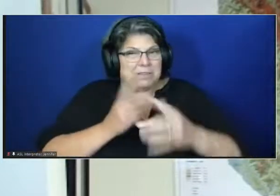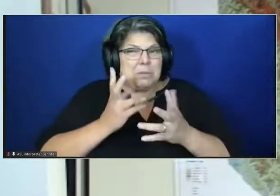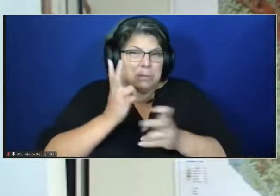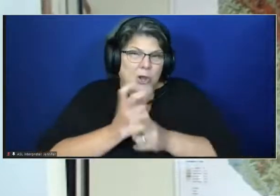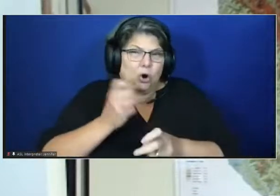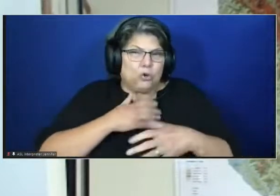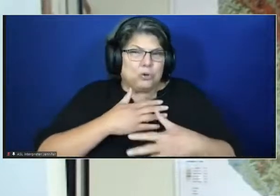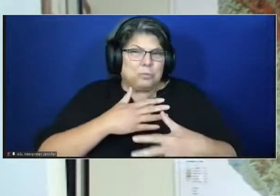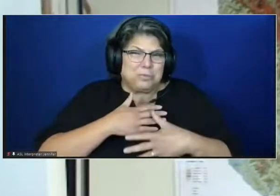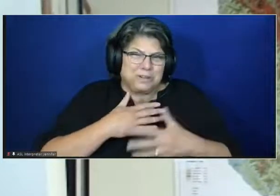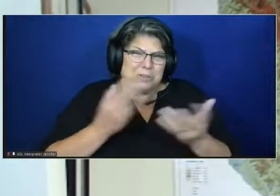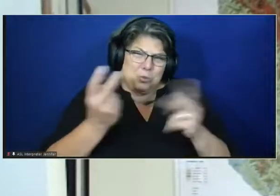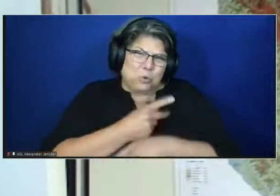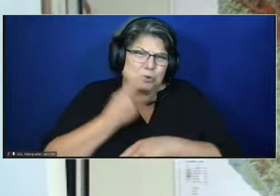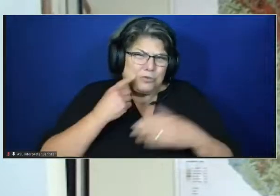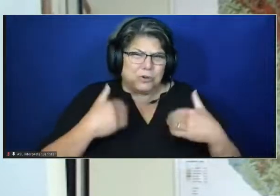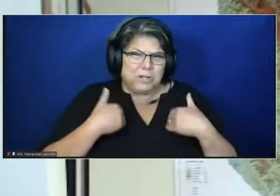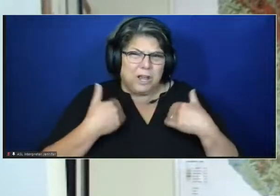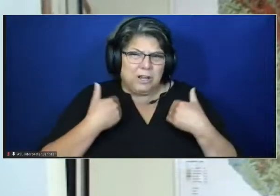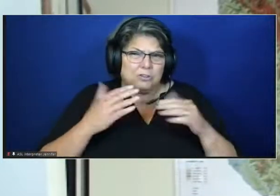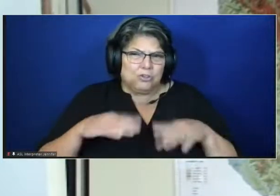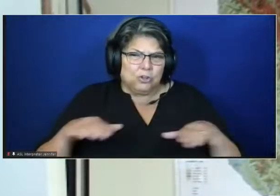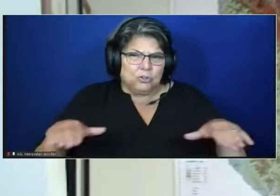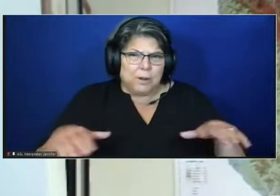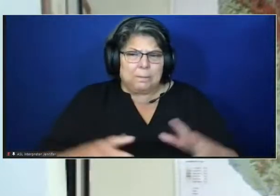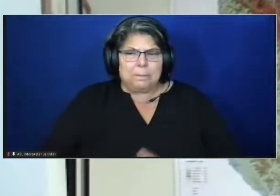especially in young children.